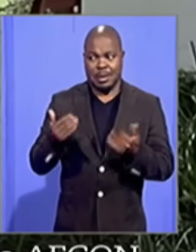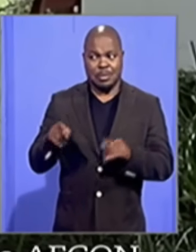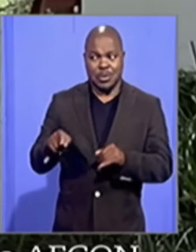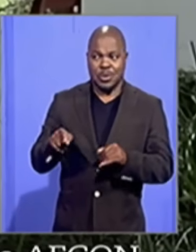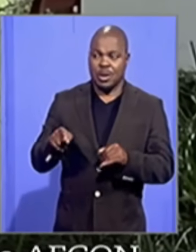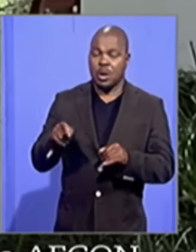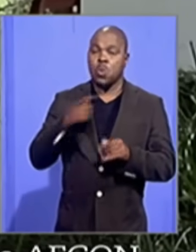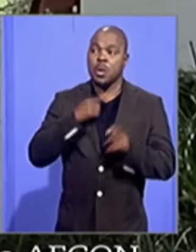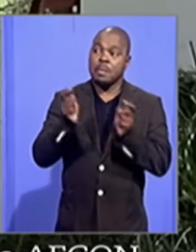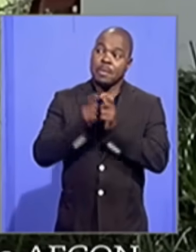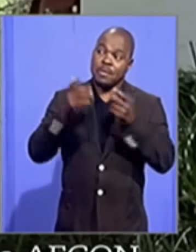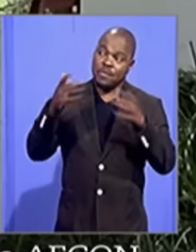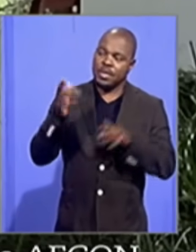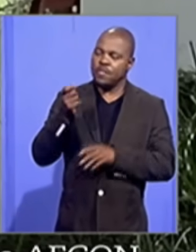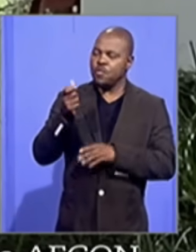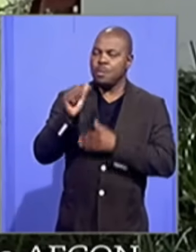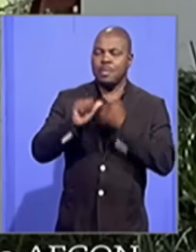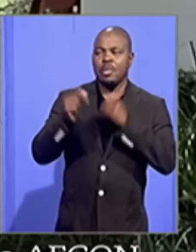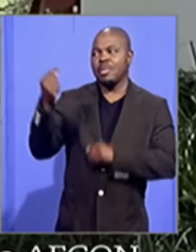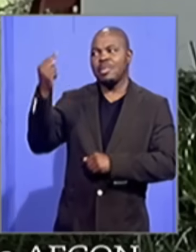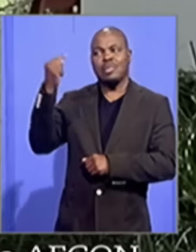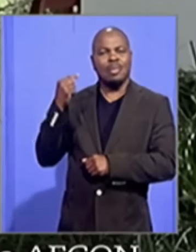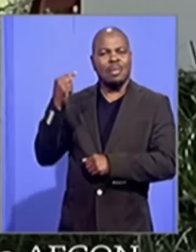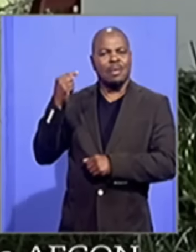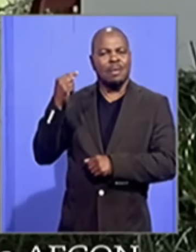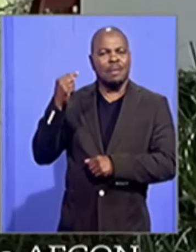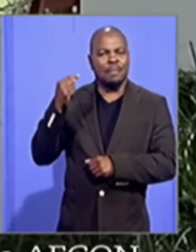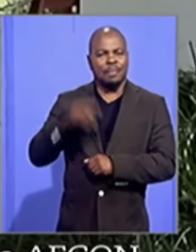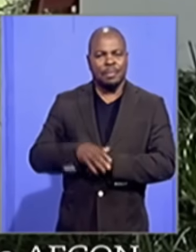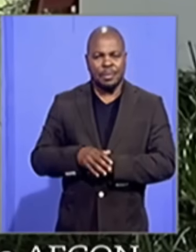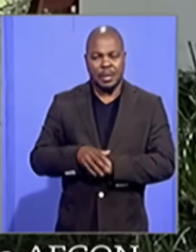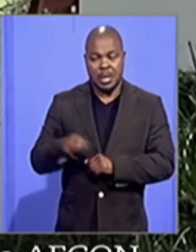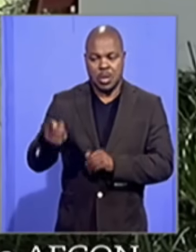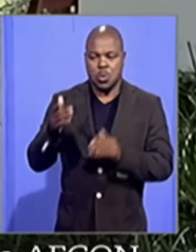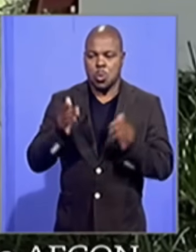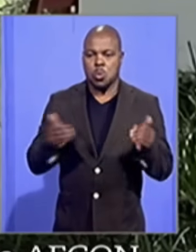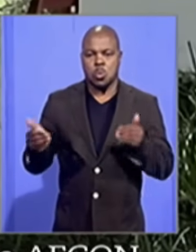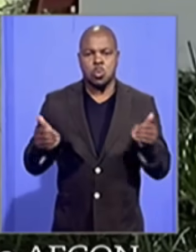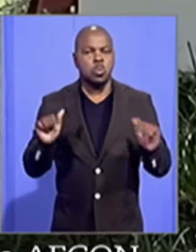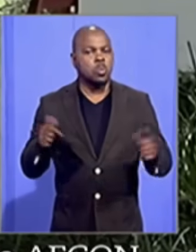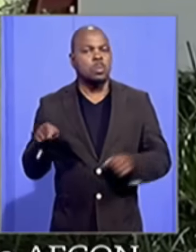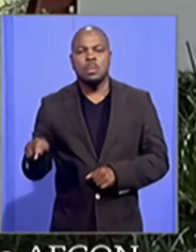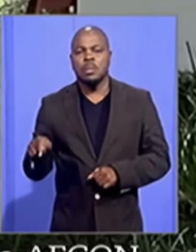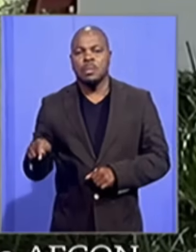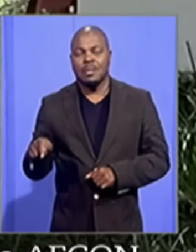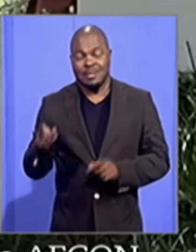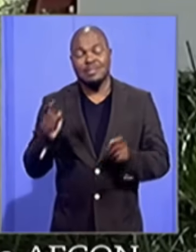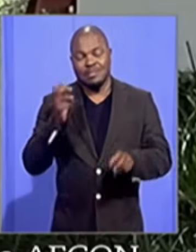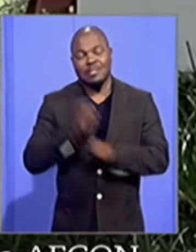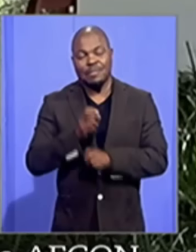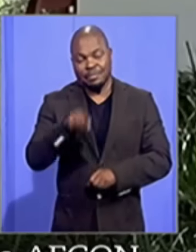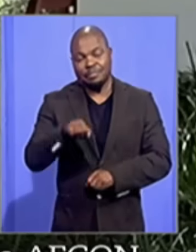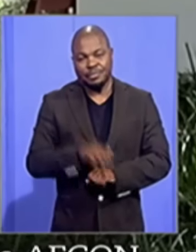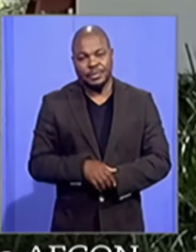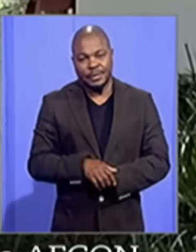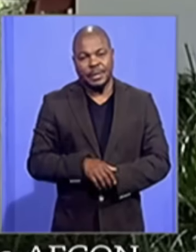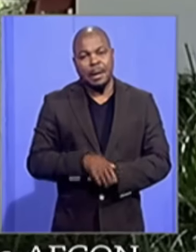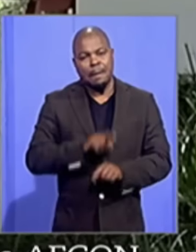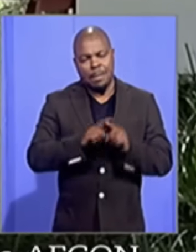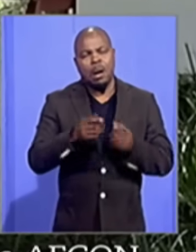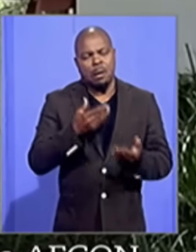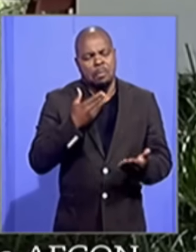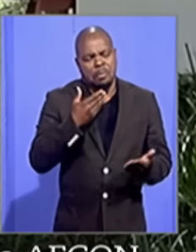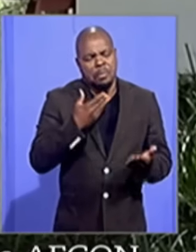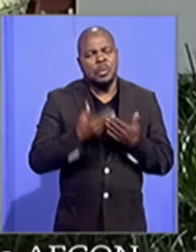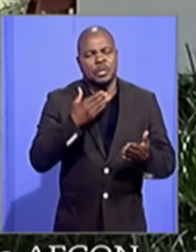we played against them a few months ago and it's well organized. So yeah, it will be tough, but there are some possibilities,